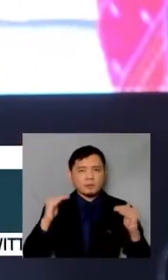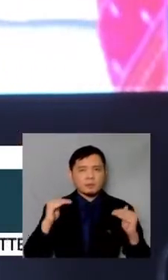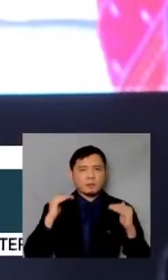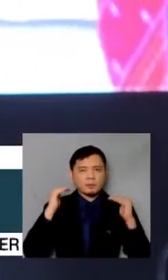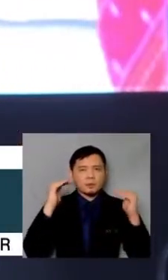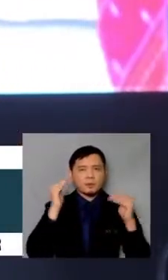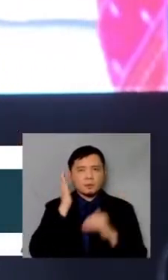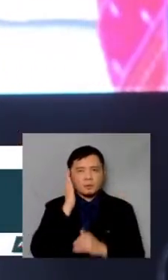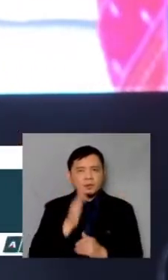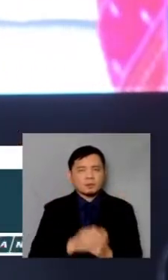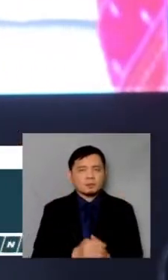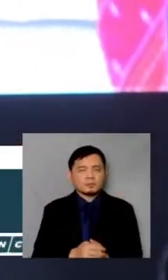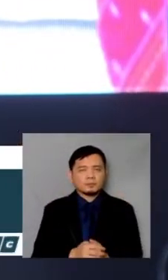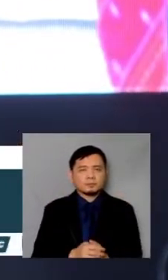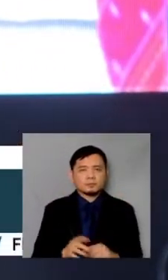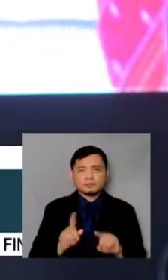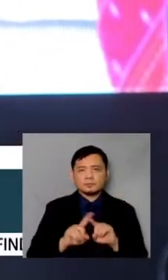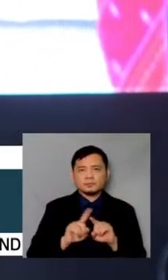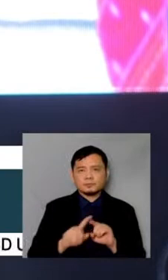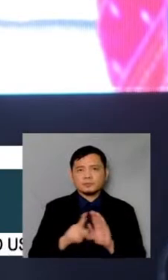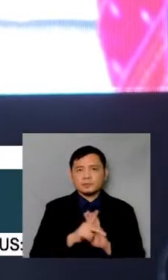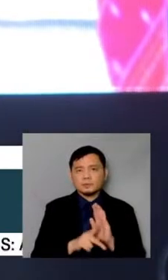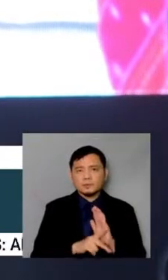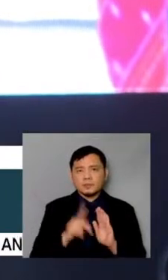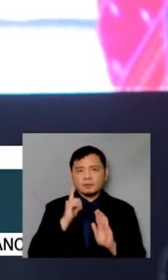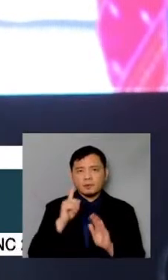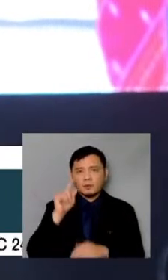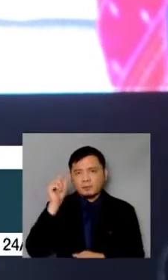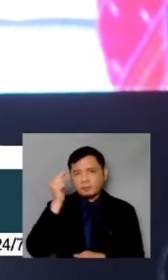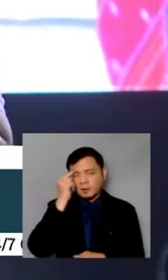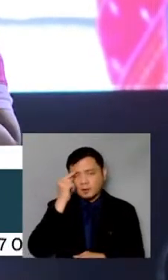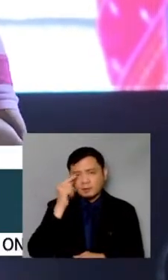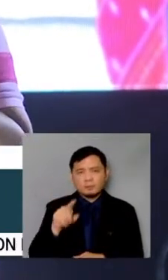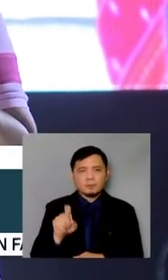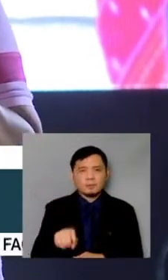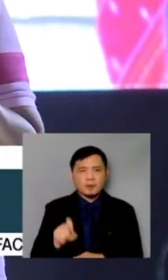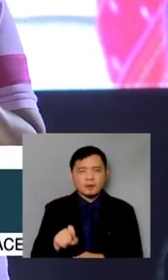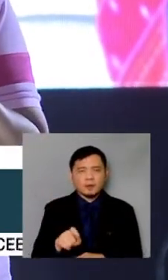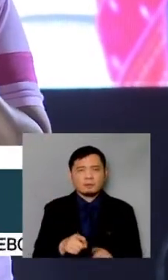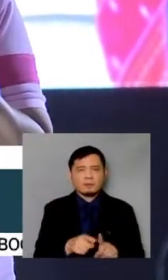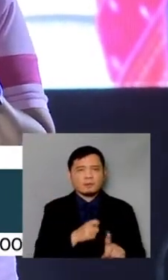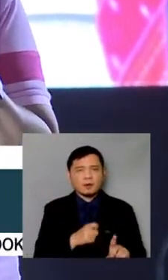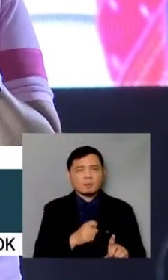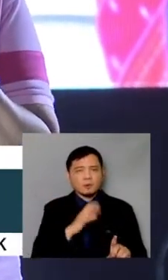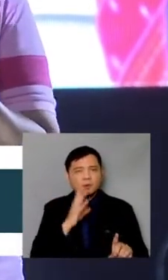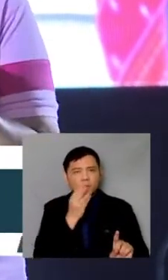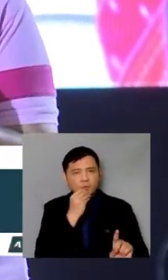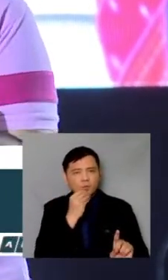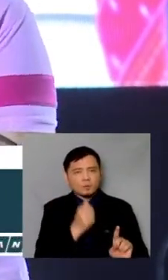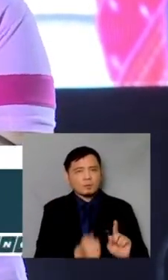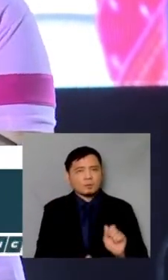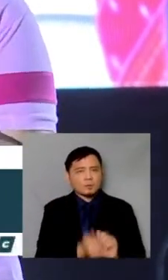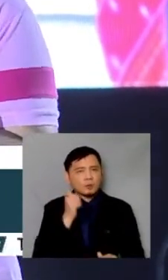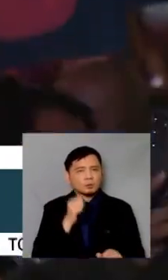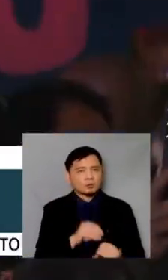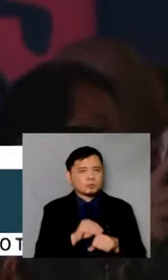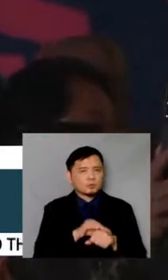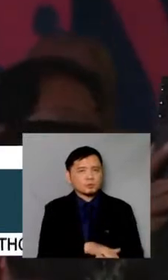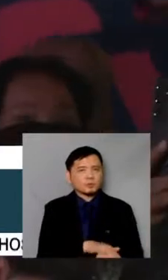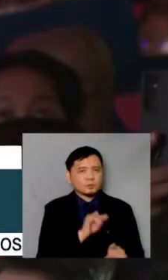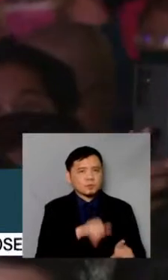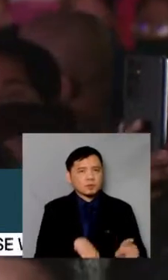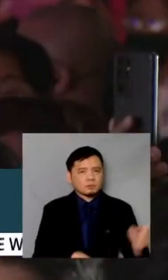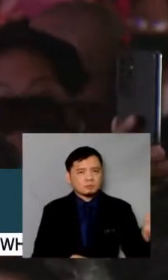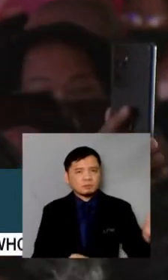ng gobyerno dapat nagmumula sa kung sino ang pinaka-apektado,